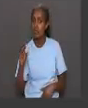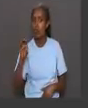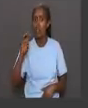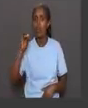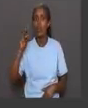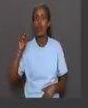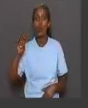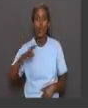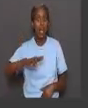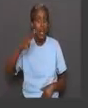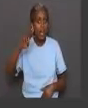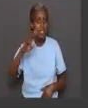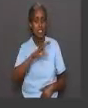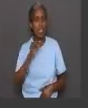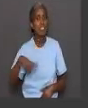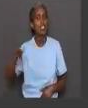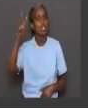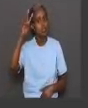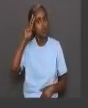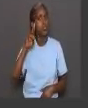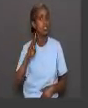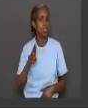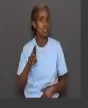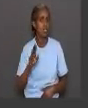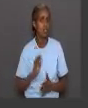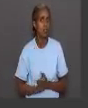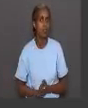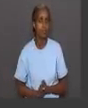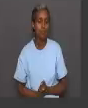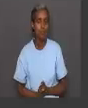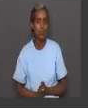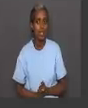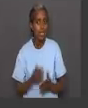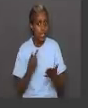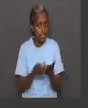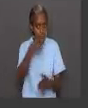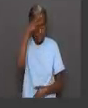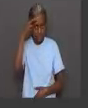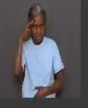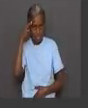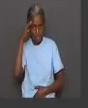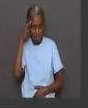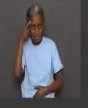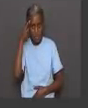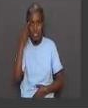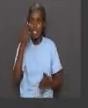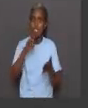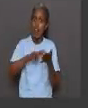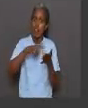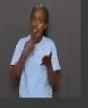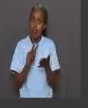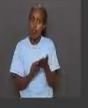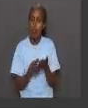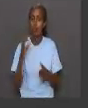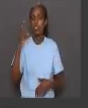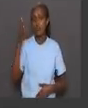smaller cone's height and squared radius. In this case, the